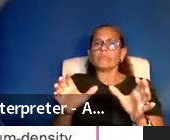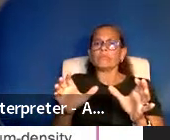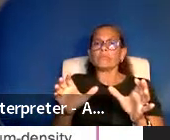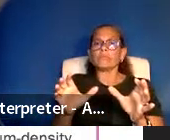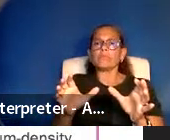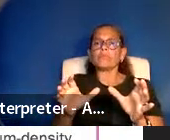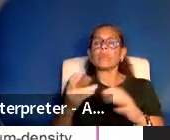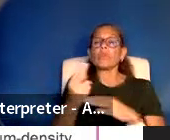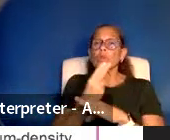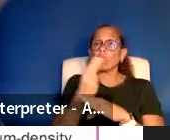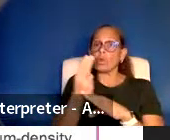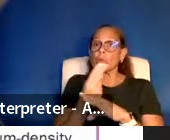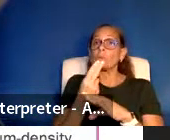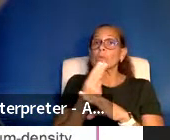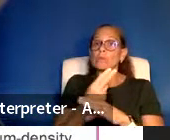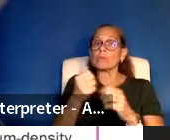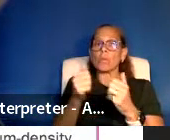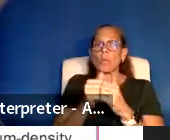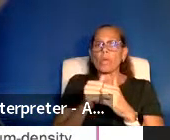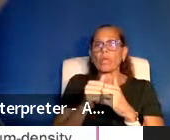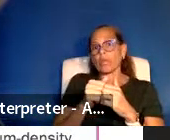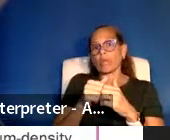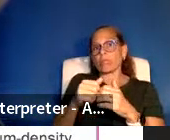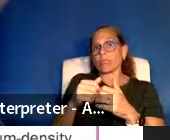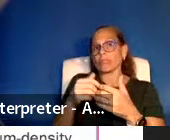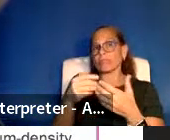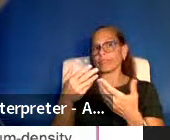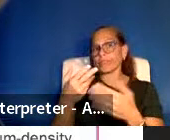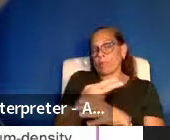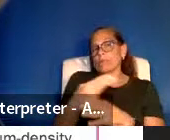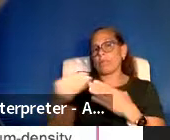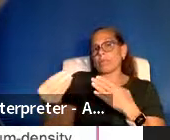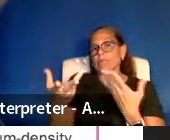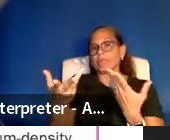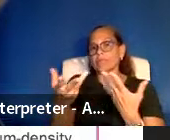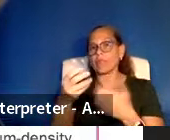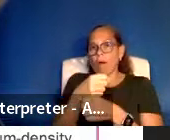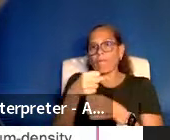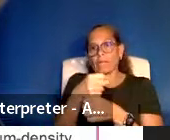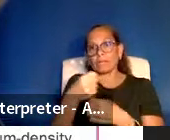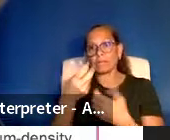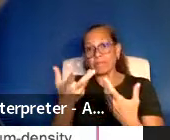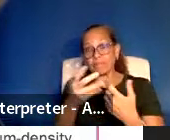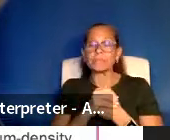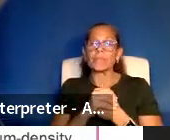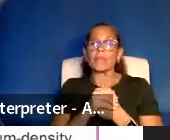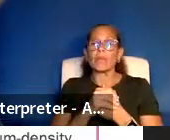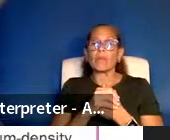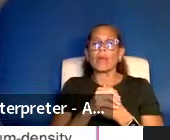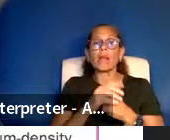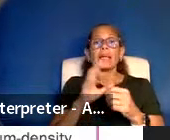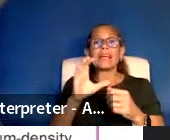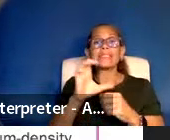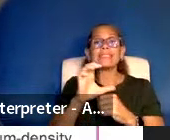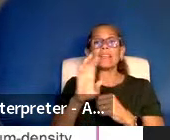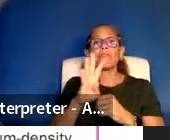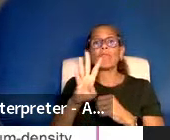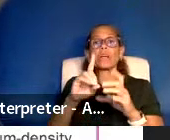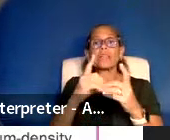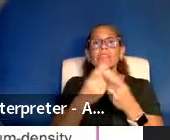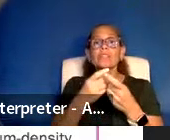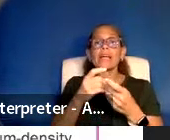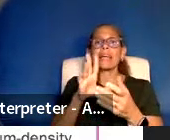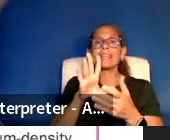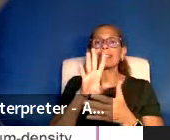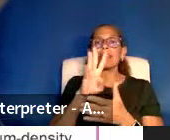uses along the edge of the plaza that might, for instance, be your new coffee spot. A C44 district is a medium